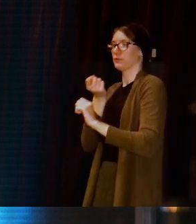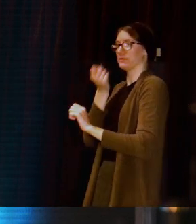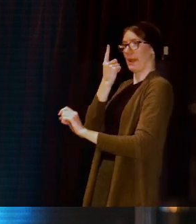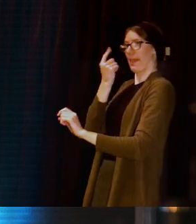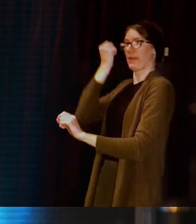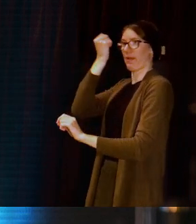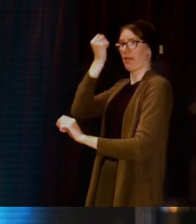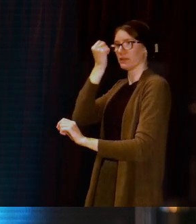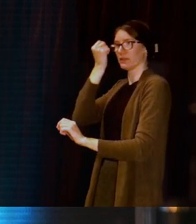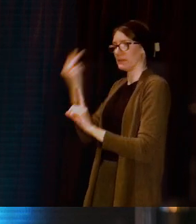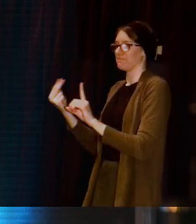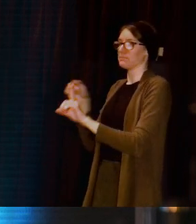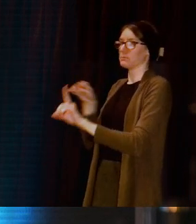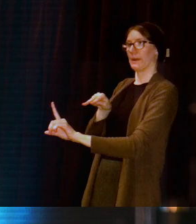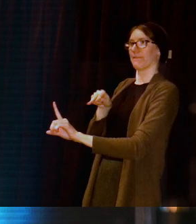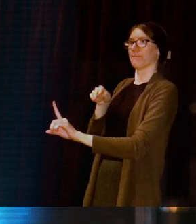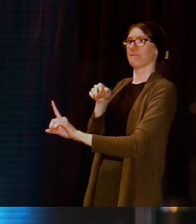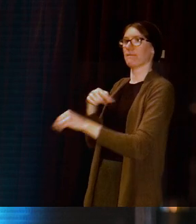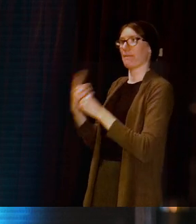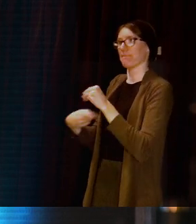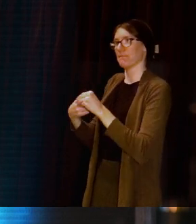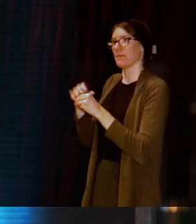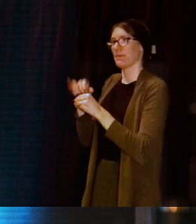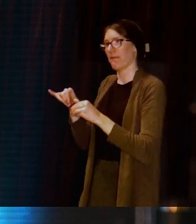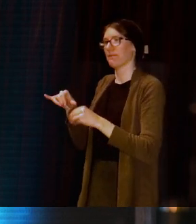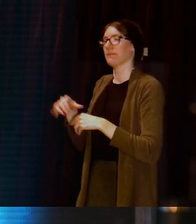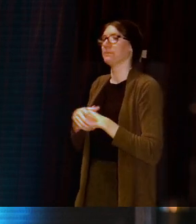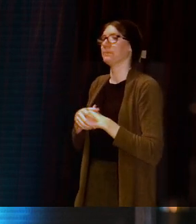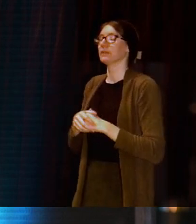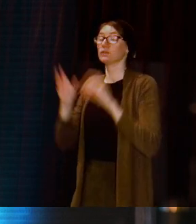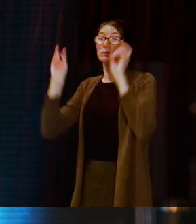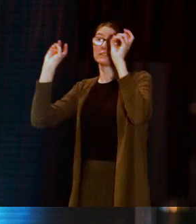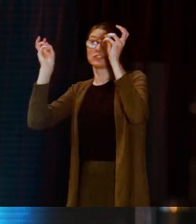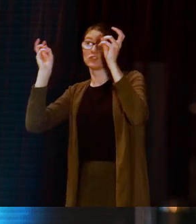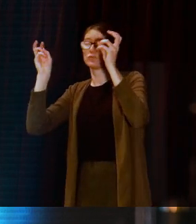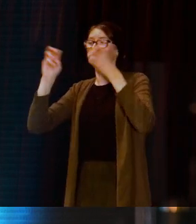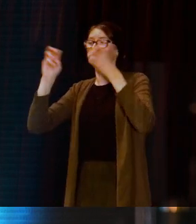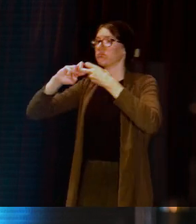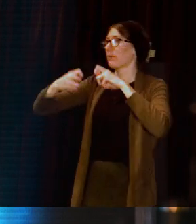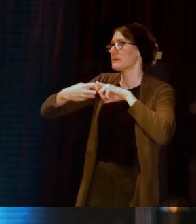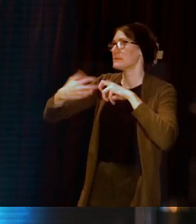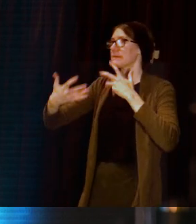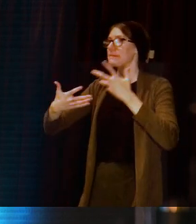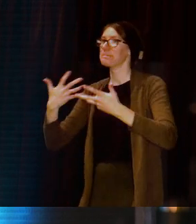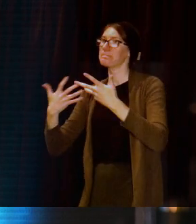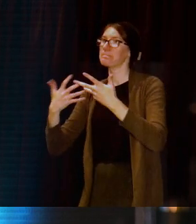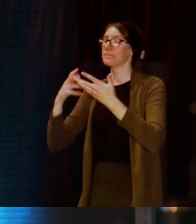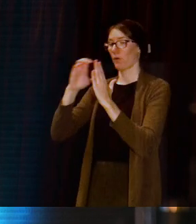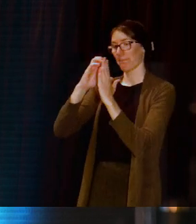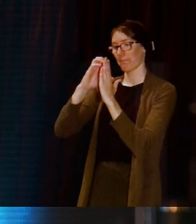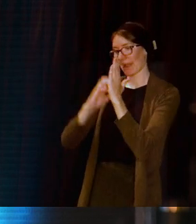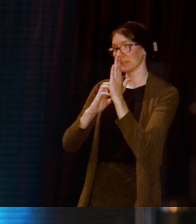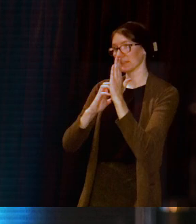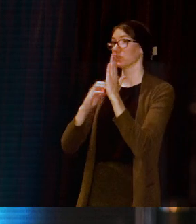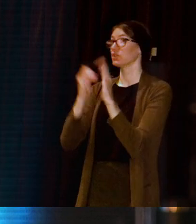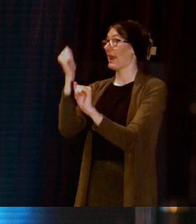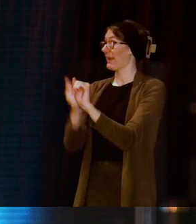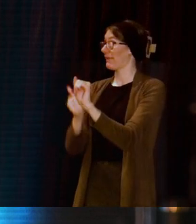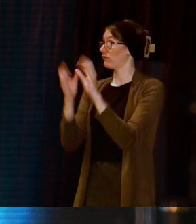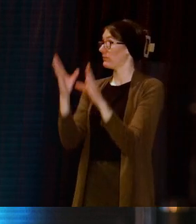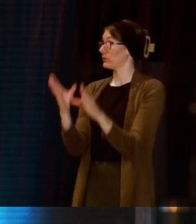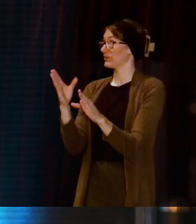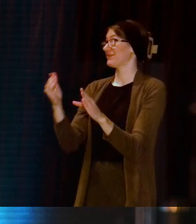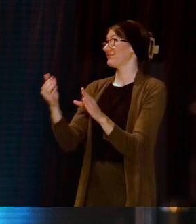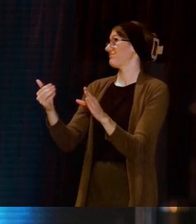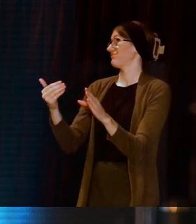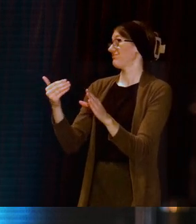theology. It's very important because whenever we look at an issue or a topic or a passage, I'll tell you right now, every single one of you has some